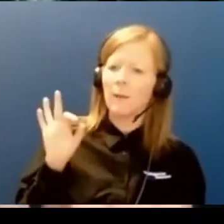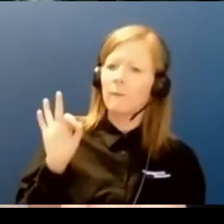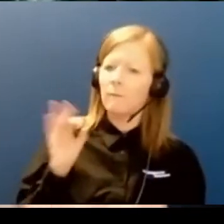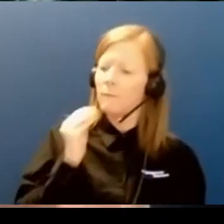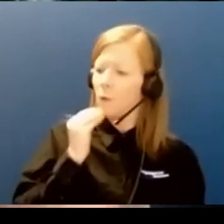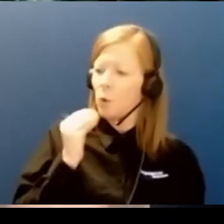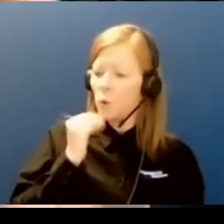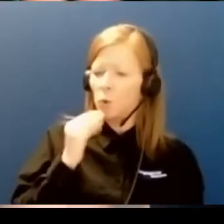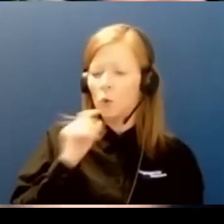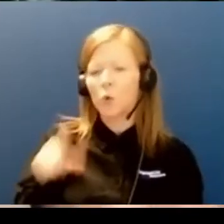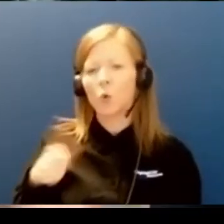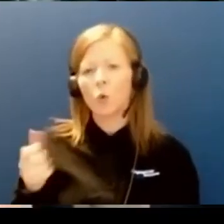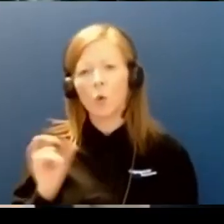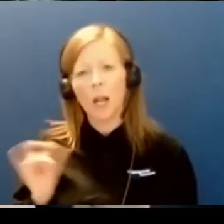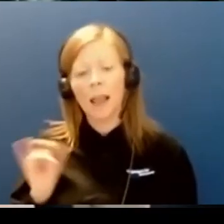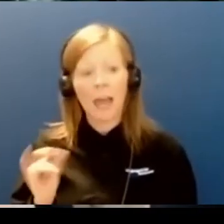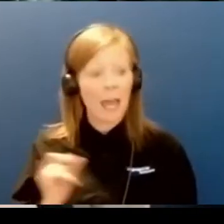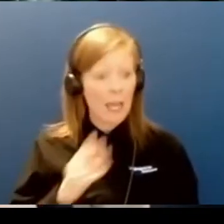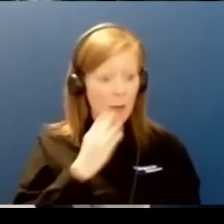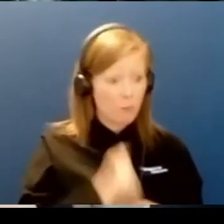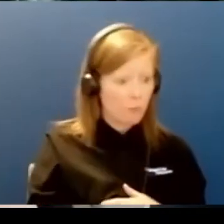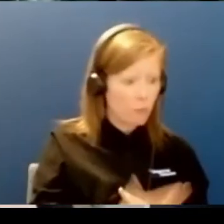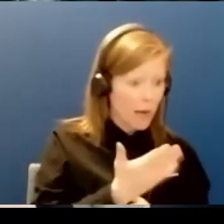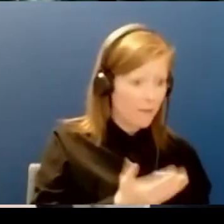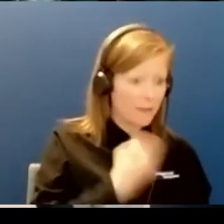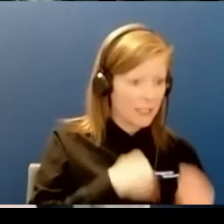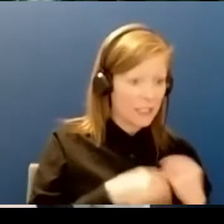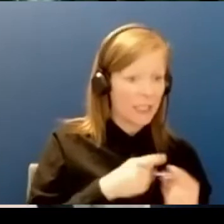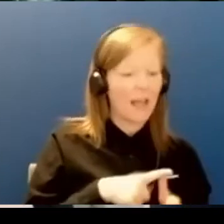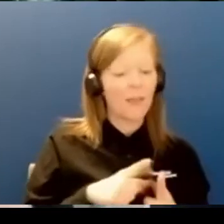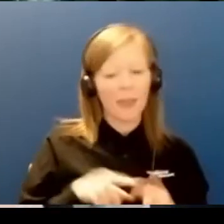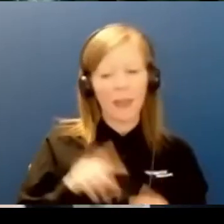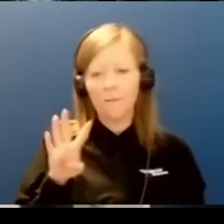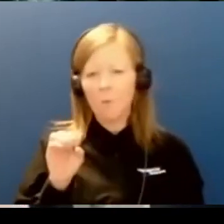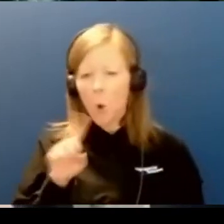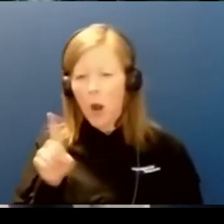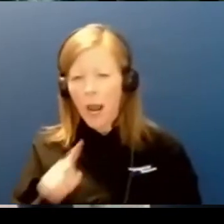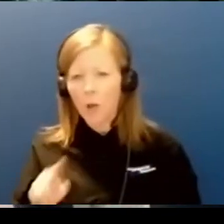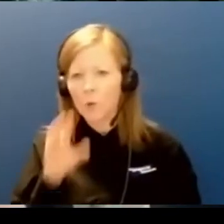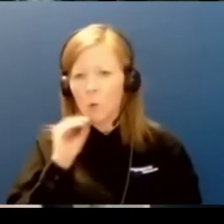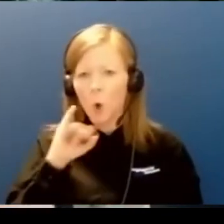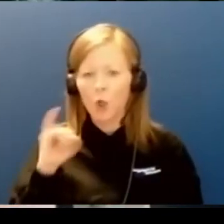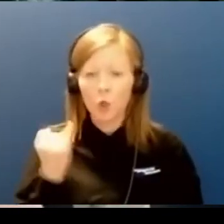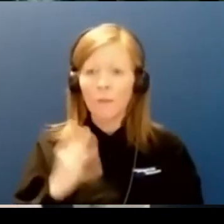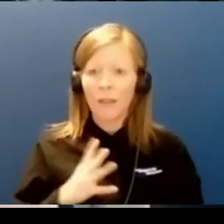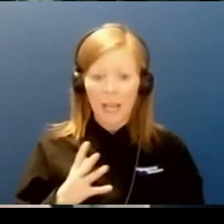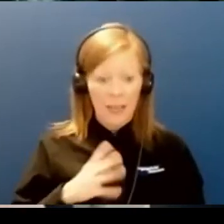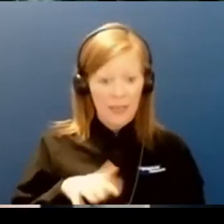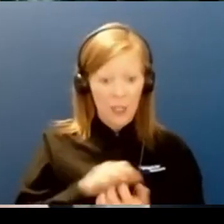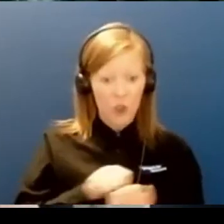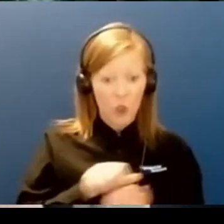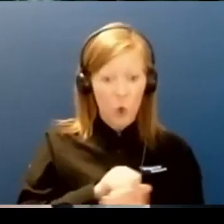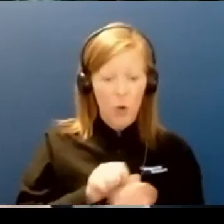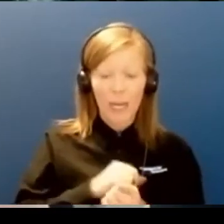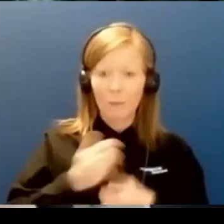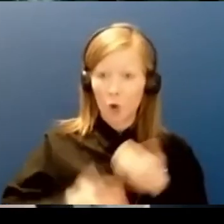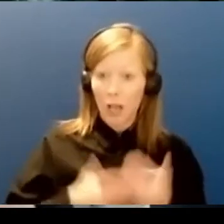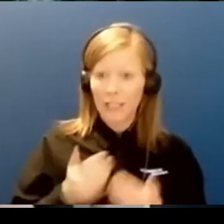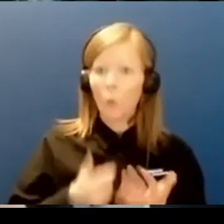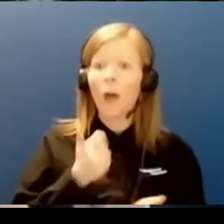foods as well. So like when they're having their breakfast, they can have a little 4-ounce glass of orange juice. The chewing process is going to help increase the production of